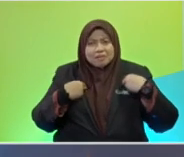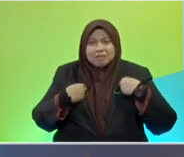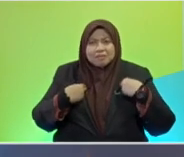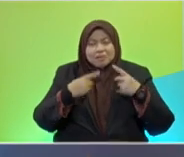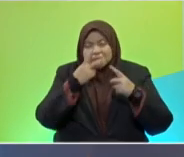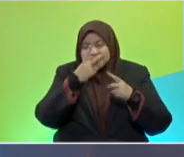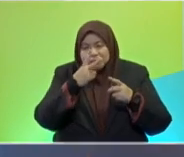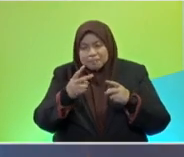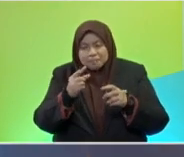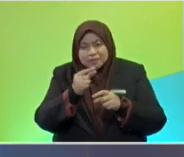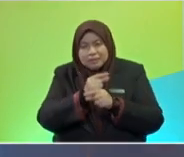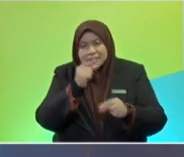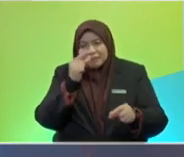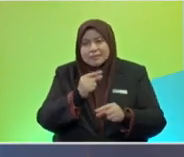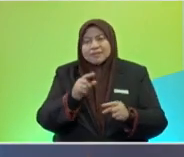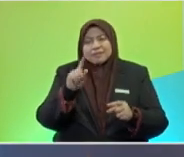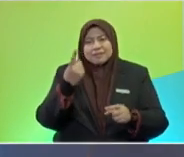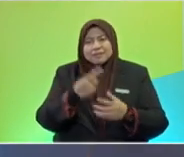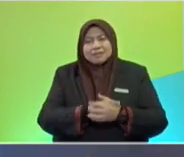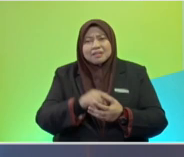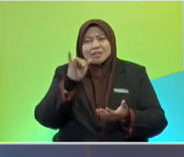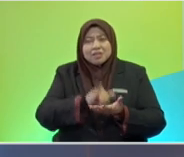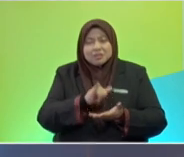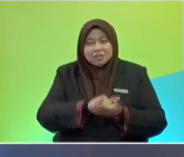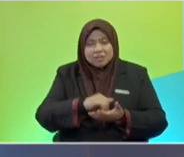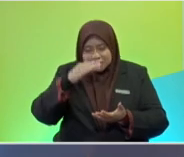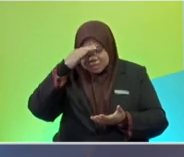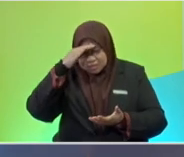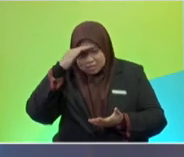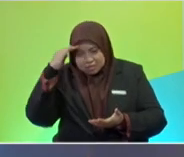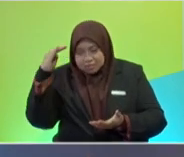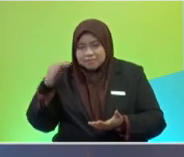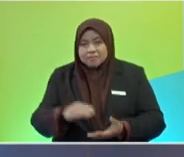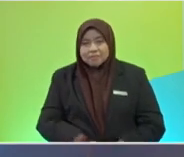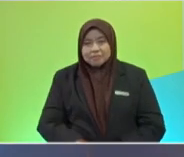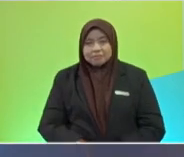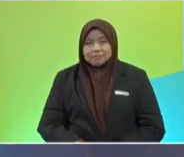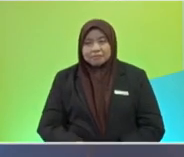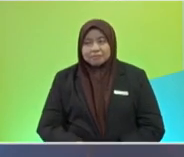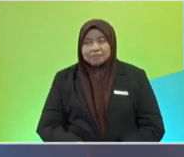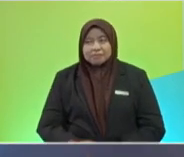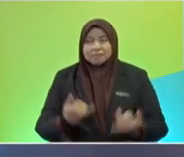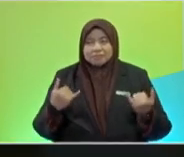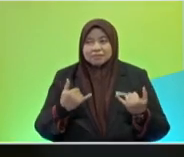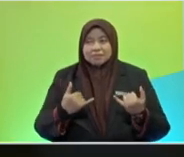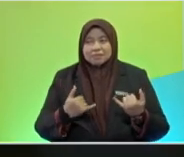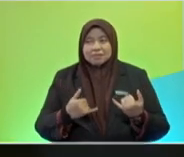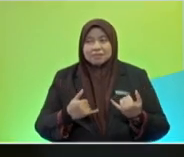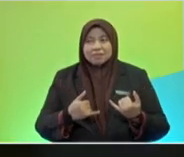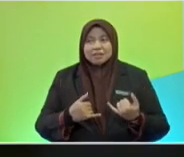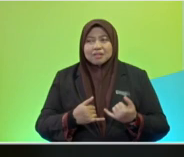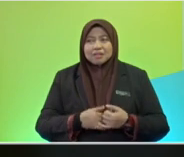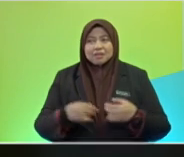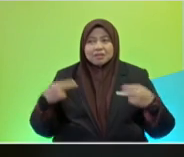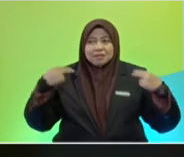outlines. Yeah. So right. That is what shadow play is all about. All right. Okay, so let's move on to the next character. Yes,